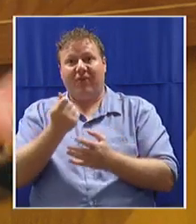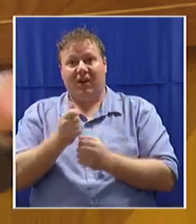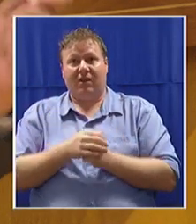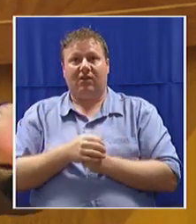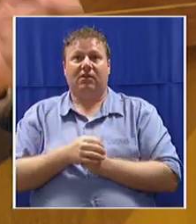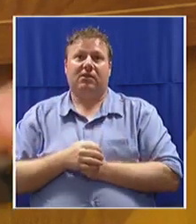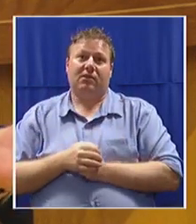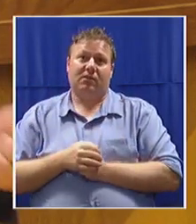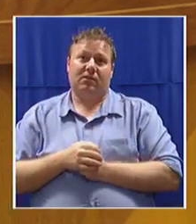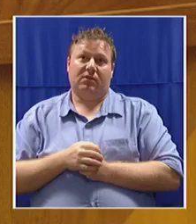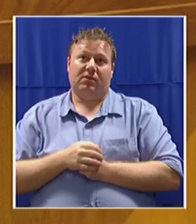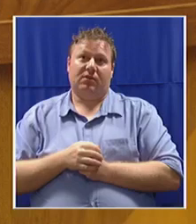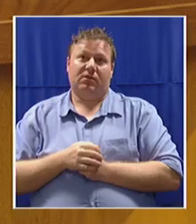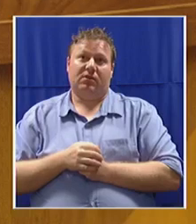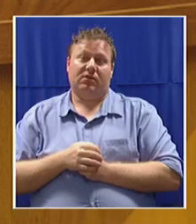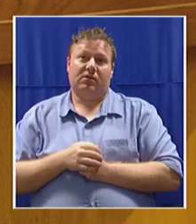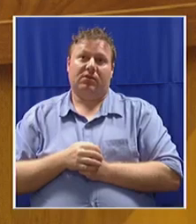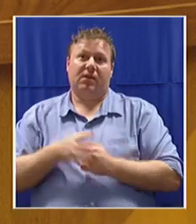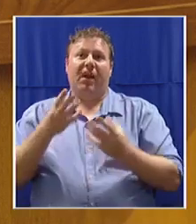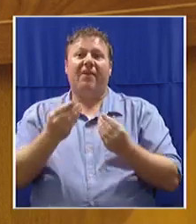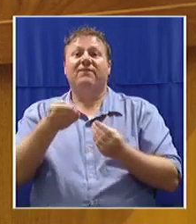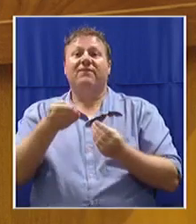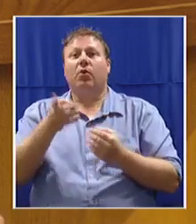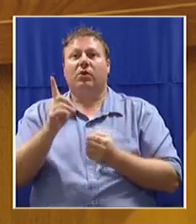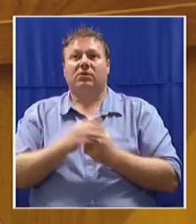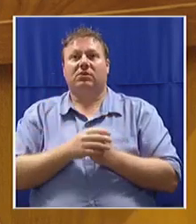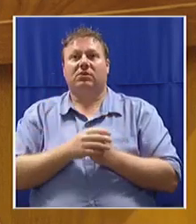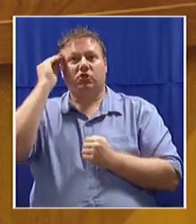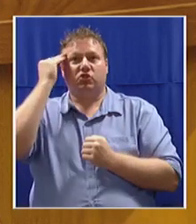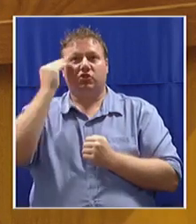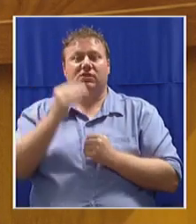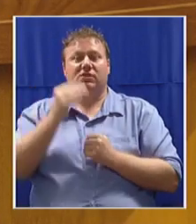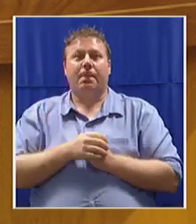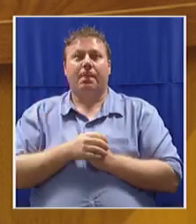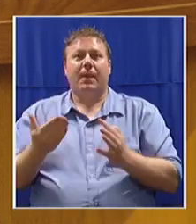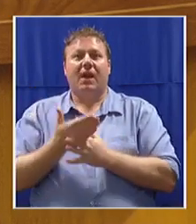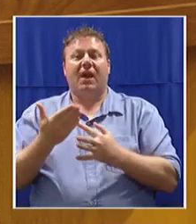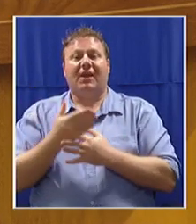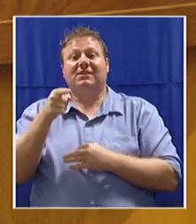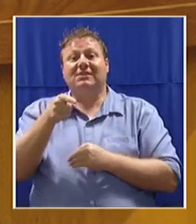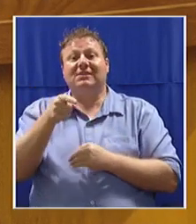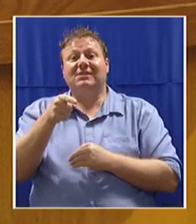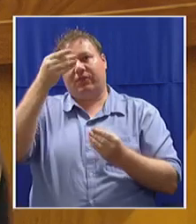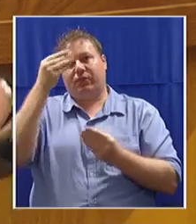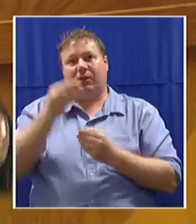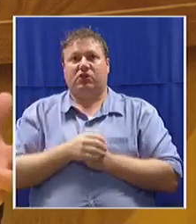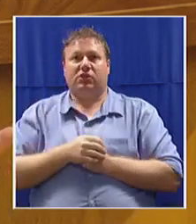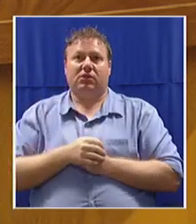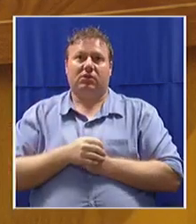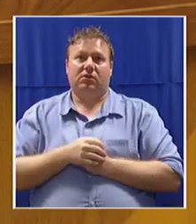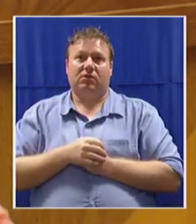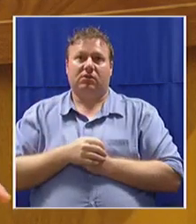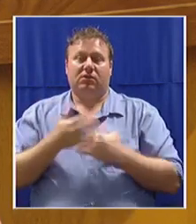Political Party Funding Act. What we've got here is interesting because it is the access to that information. Now, we